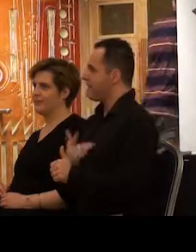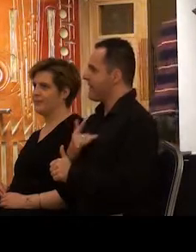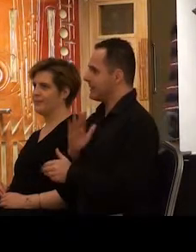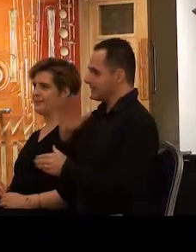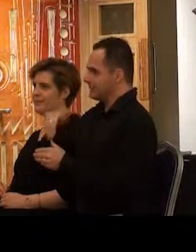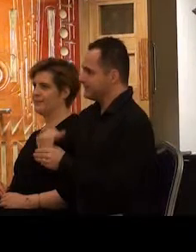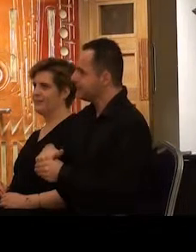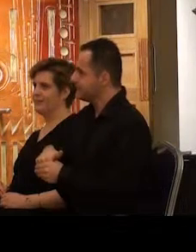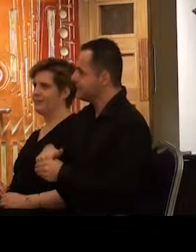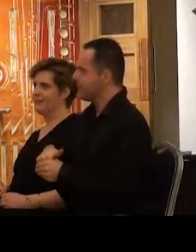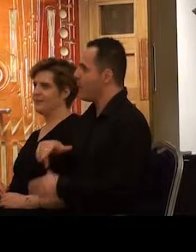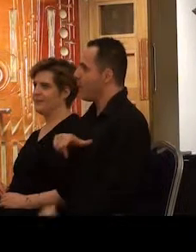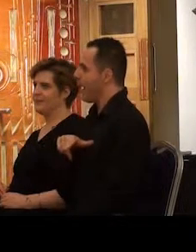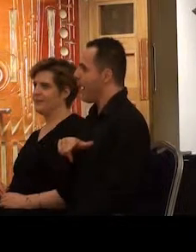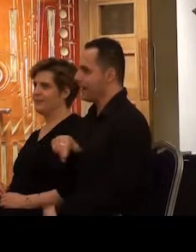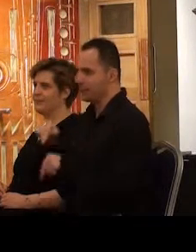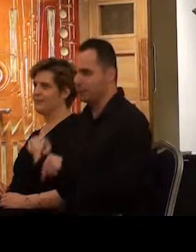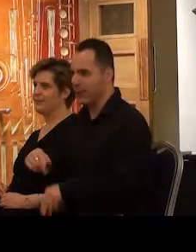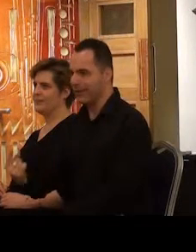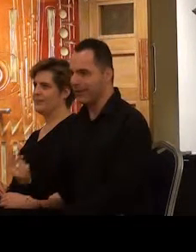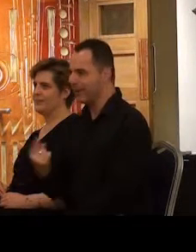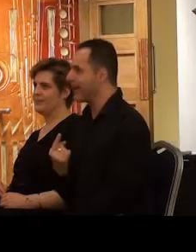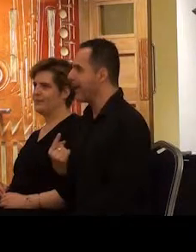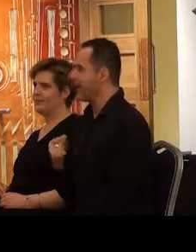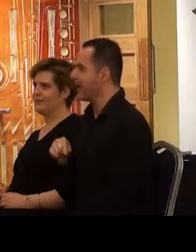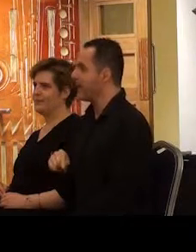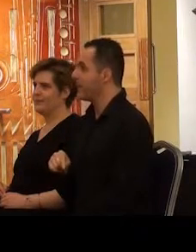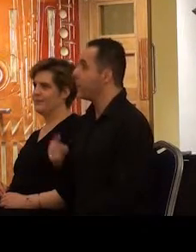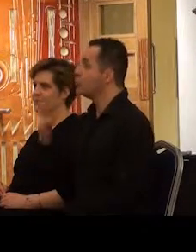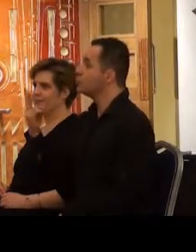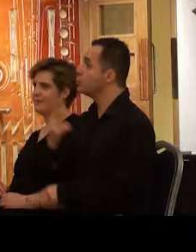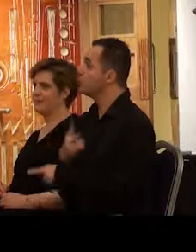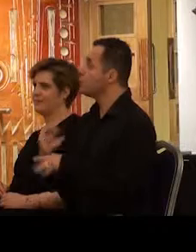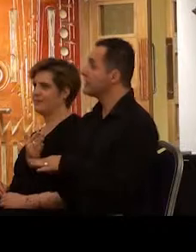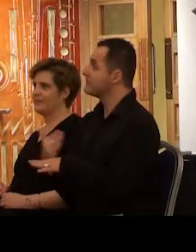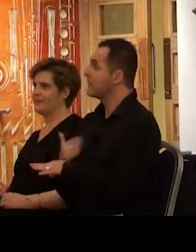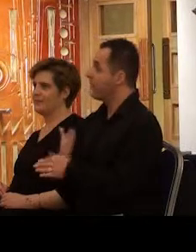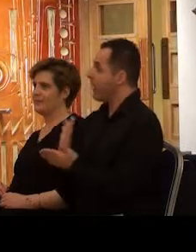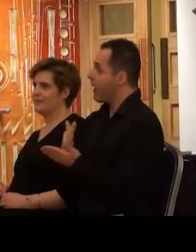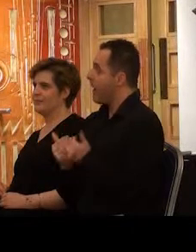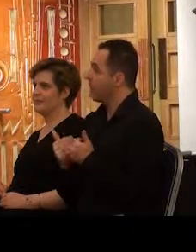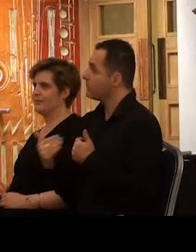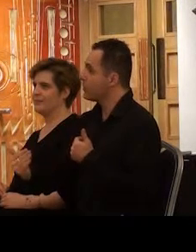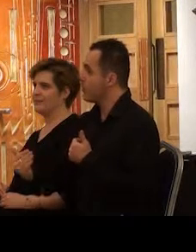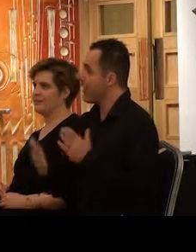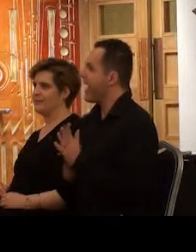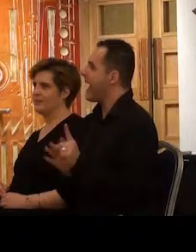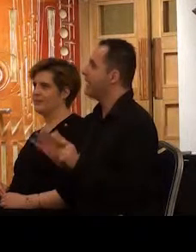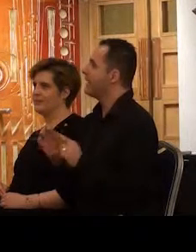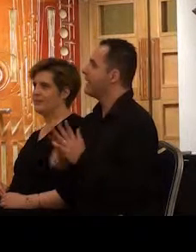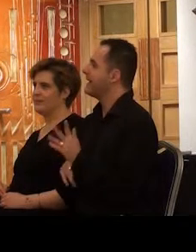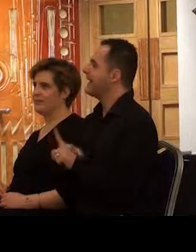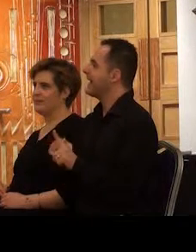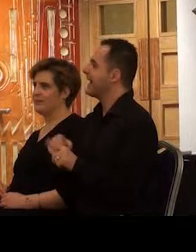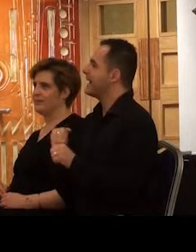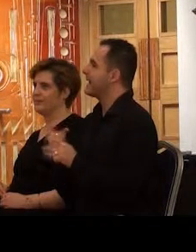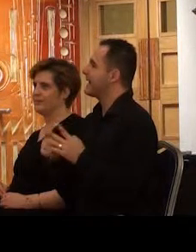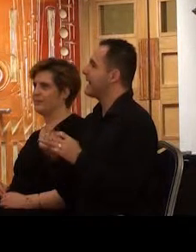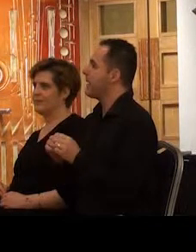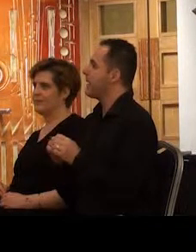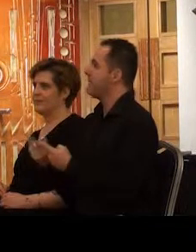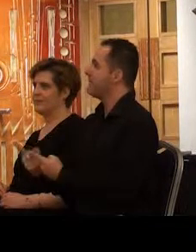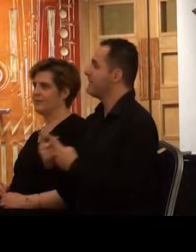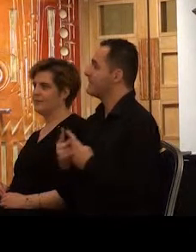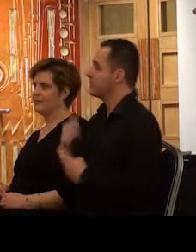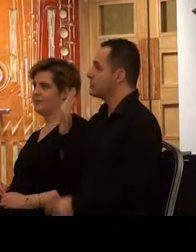Peggy came to visit. And in fact, even just a couple of weeks ago before half term, we had a visit from Minister Mick Gibb, who came into school. And when he